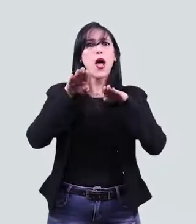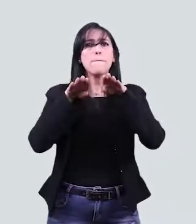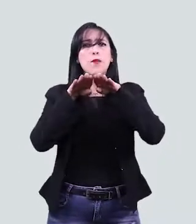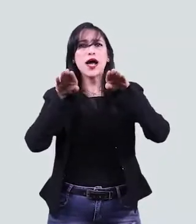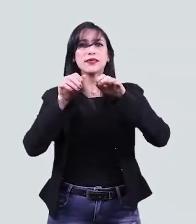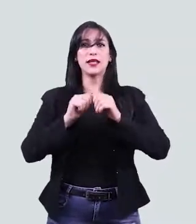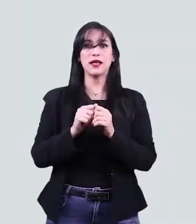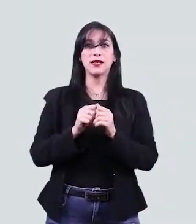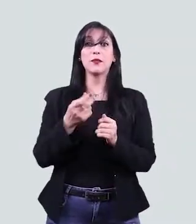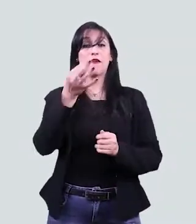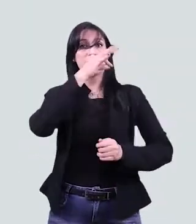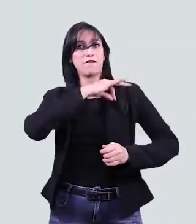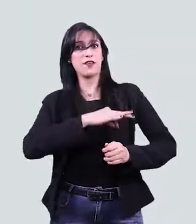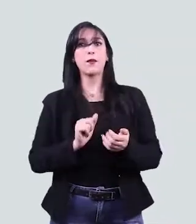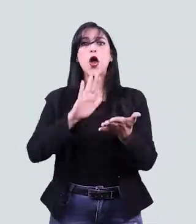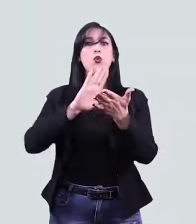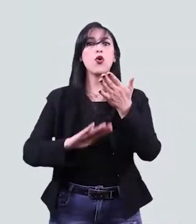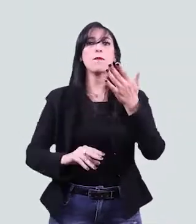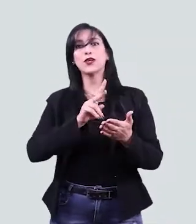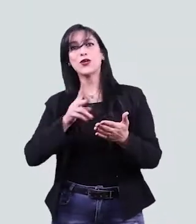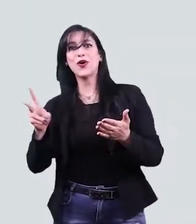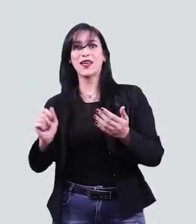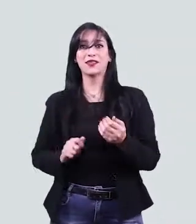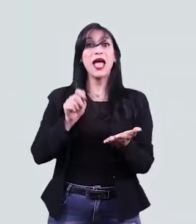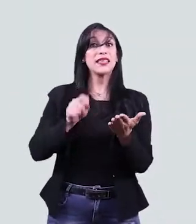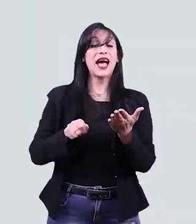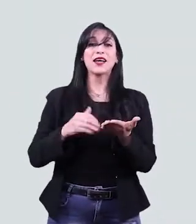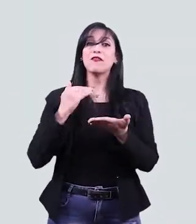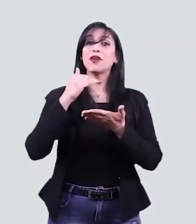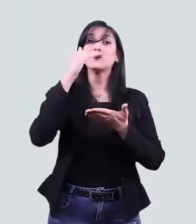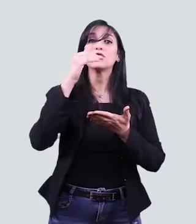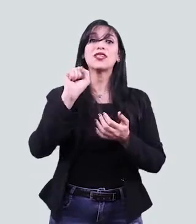etc. Take charge of your financial future